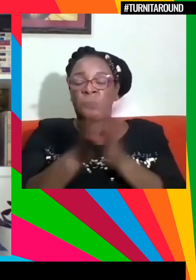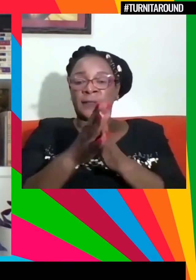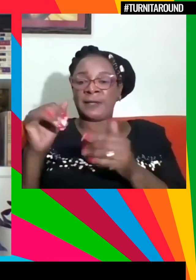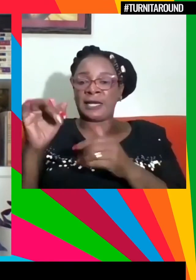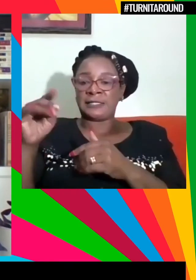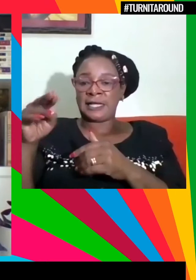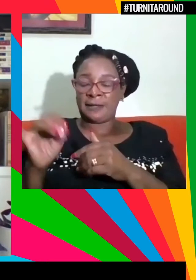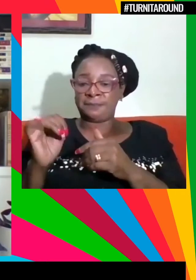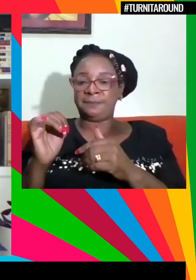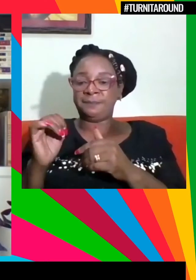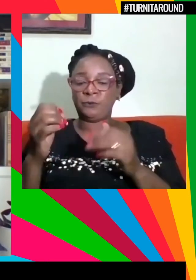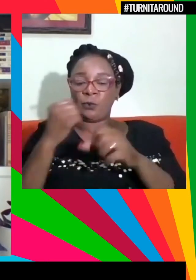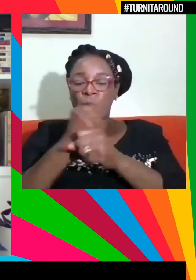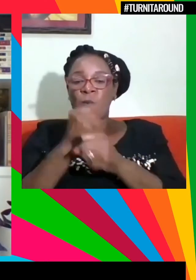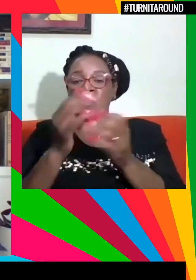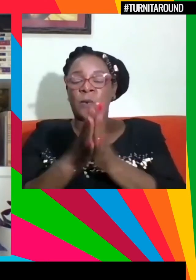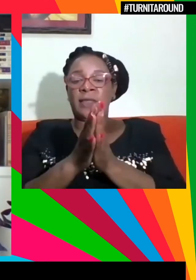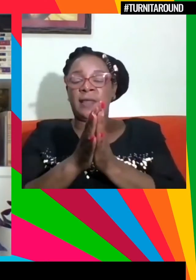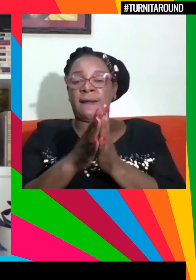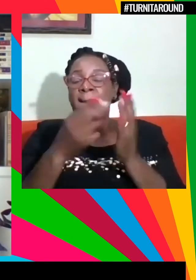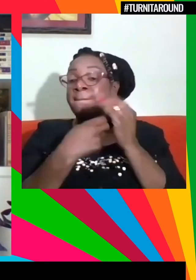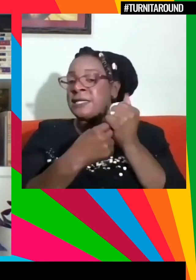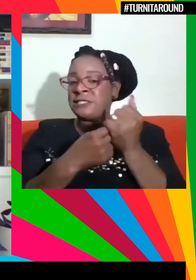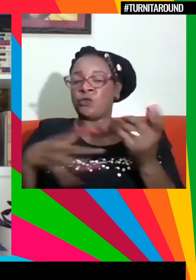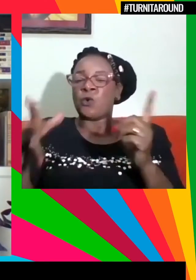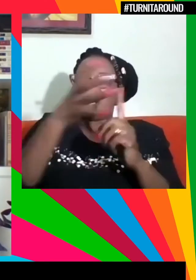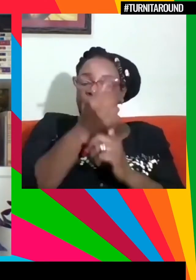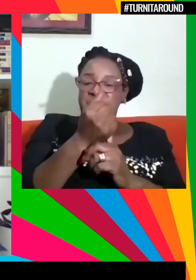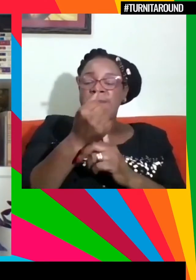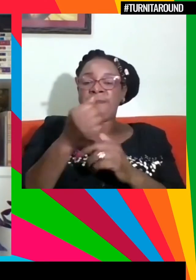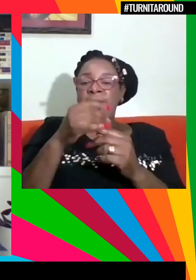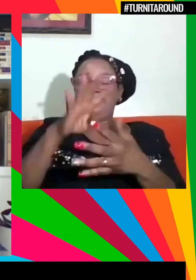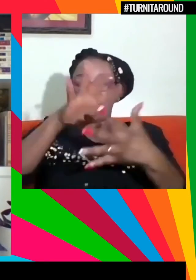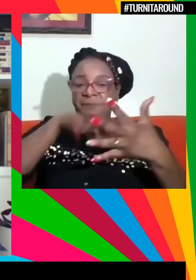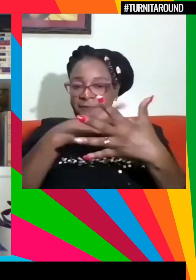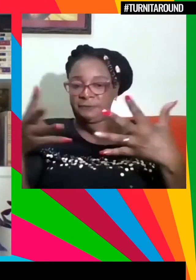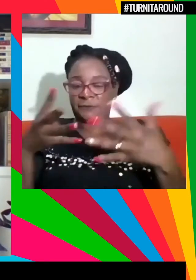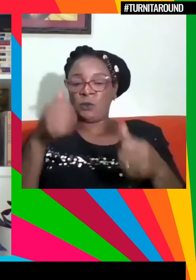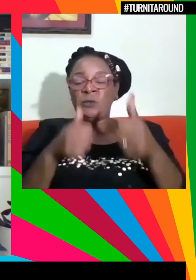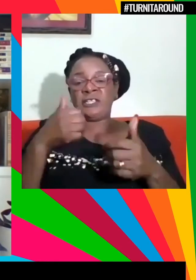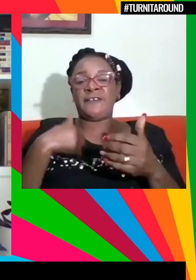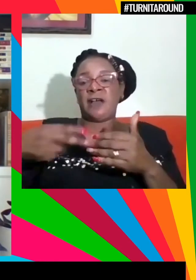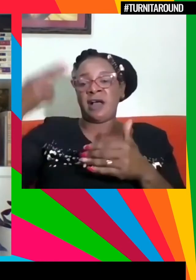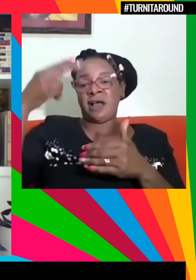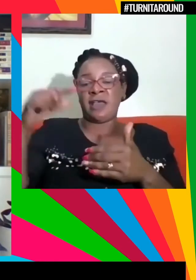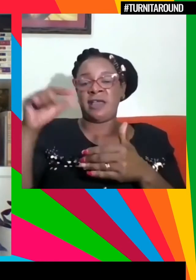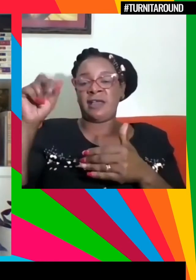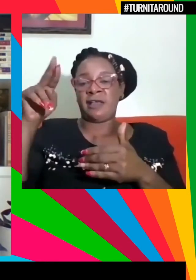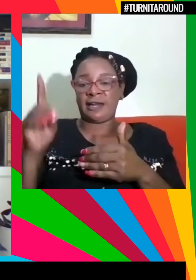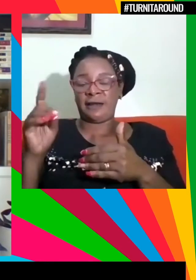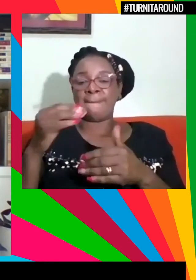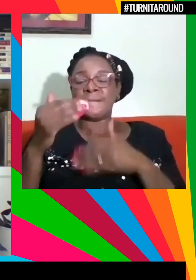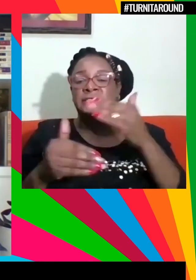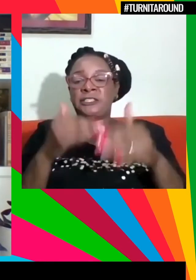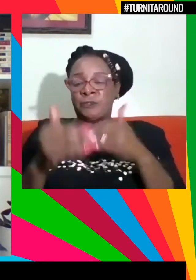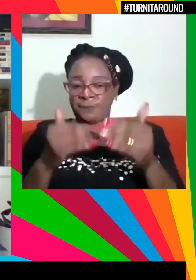to work with additional partners to recapture back fishing nets, which is a high grade engineering material that is made from, and have them melted